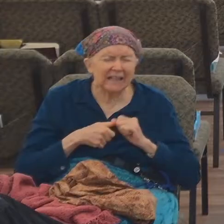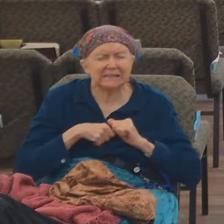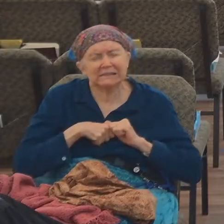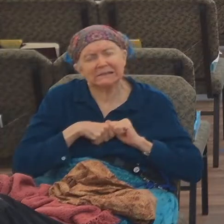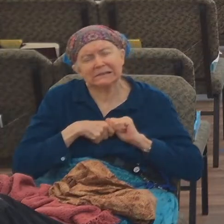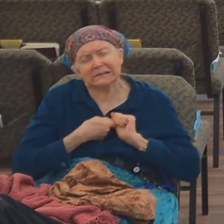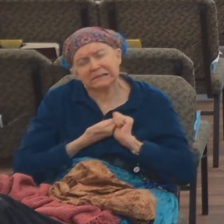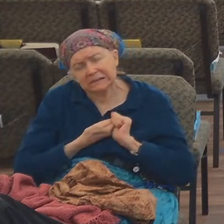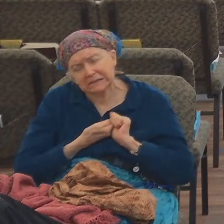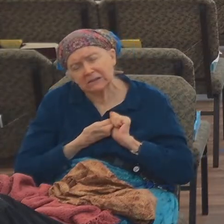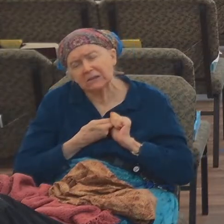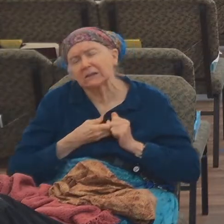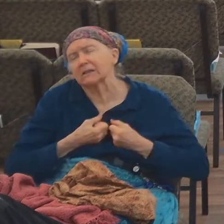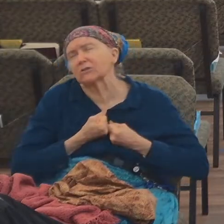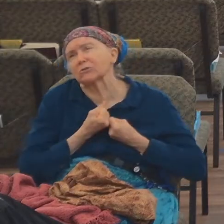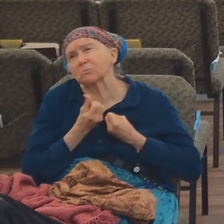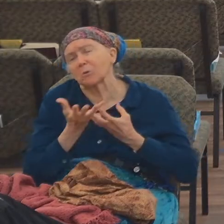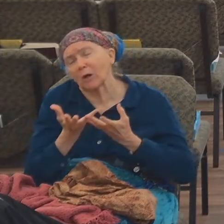it?